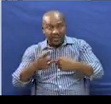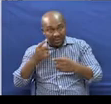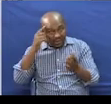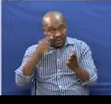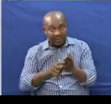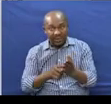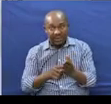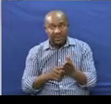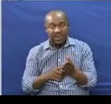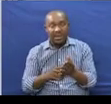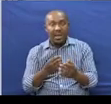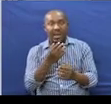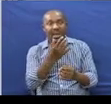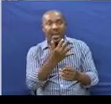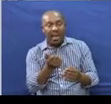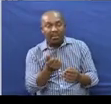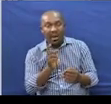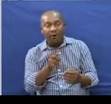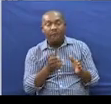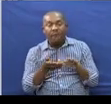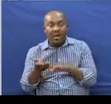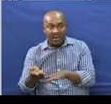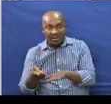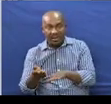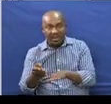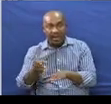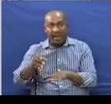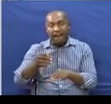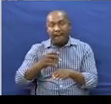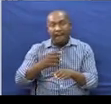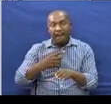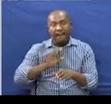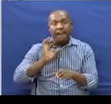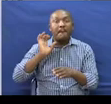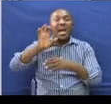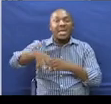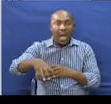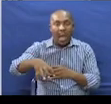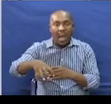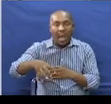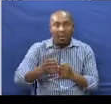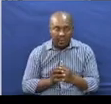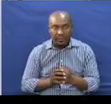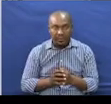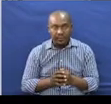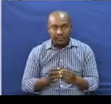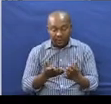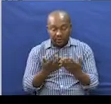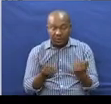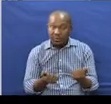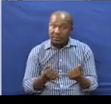deaths per year per 1,000 of the populations. So the death rate in a year, again, it is caused by